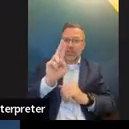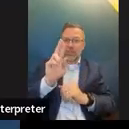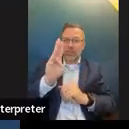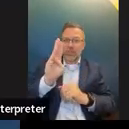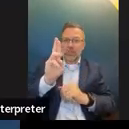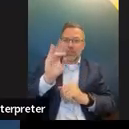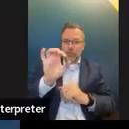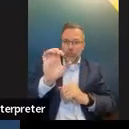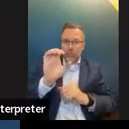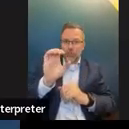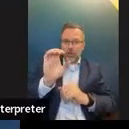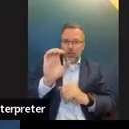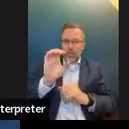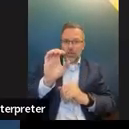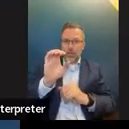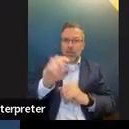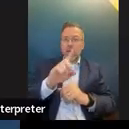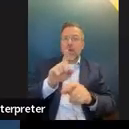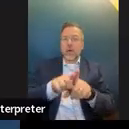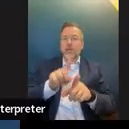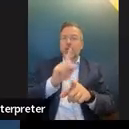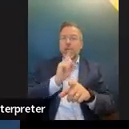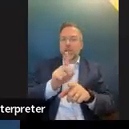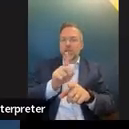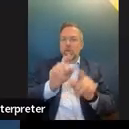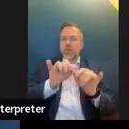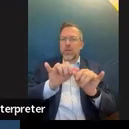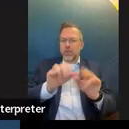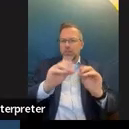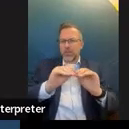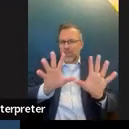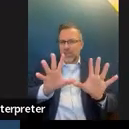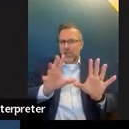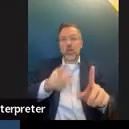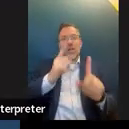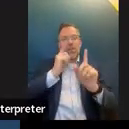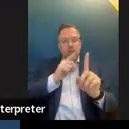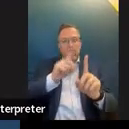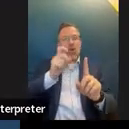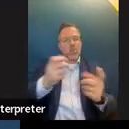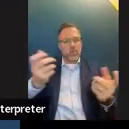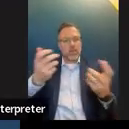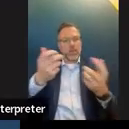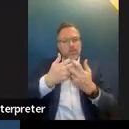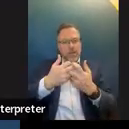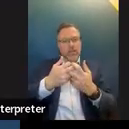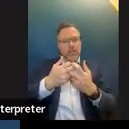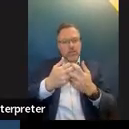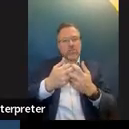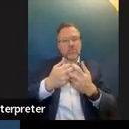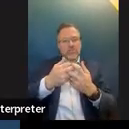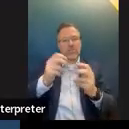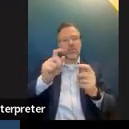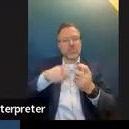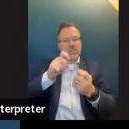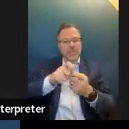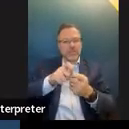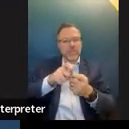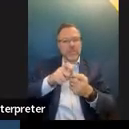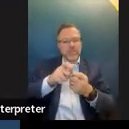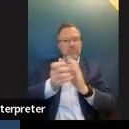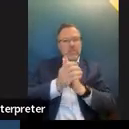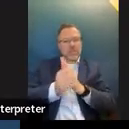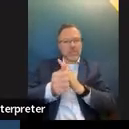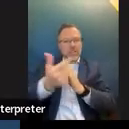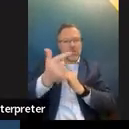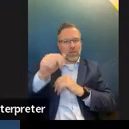the measurement is pretty clear, right? Your goal still needs to align to a very specific skill gap, and rubrics